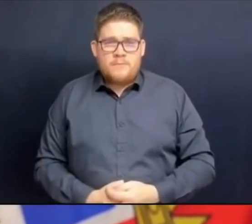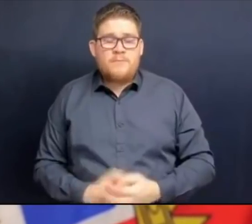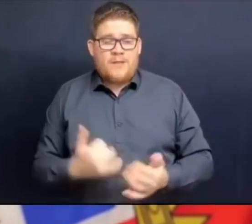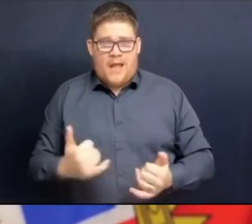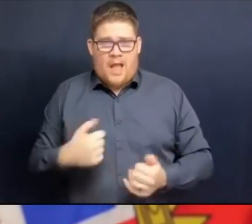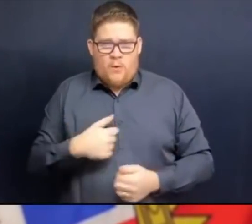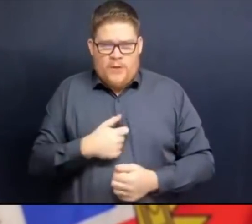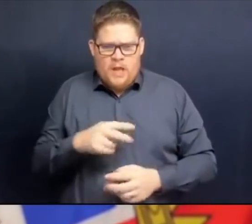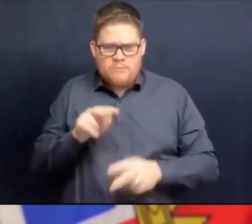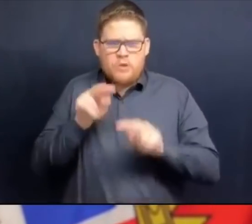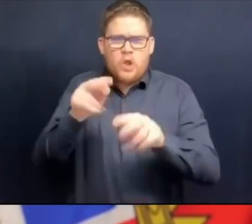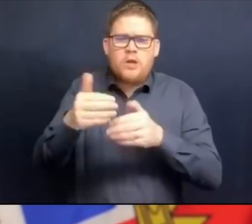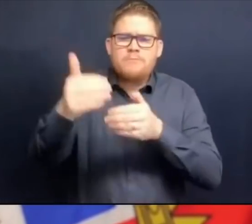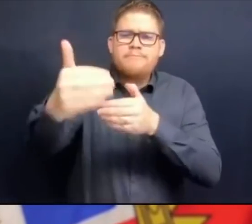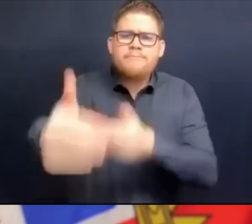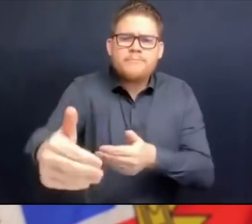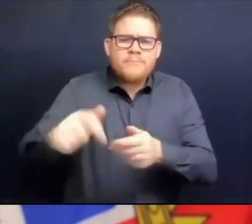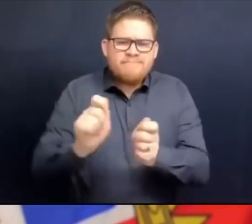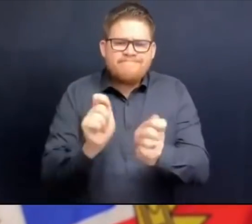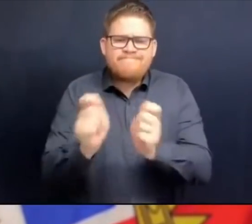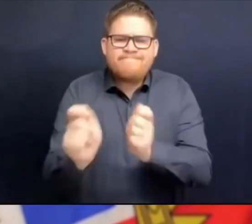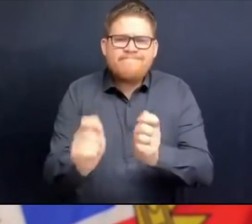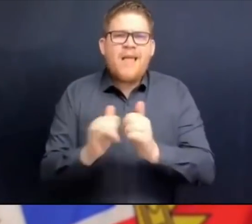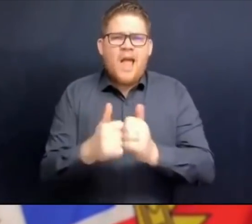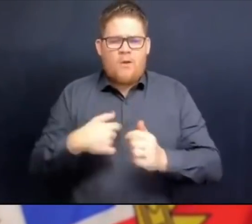what we're faced with right now.